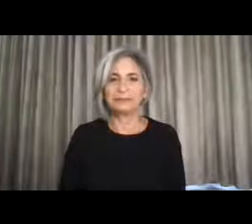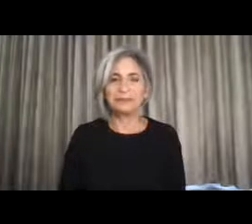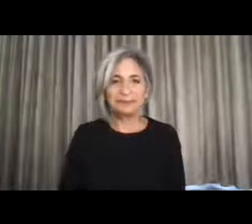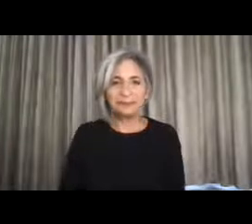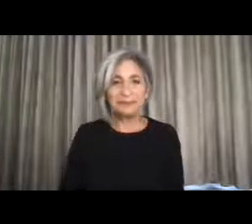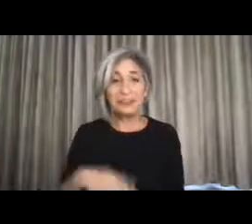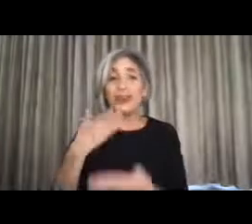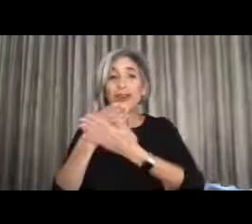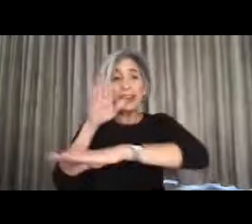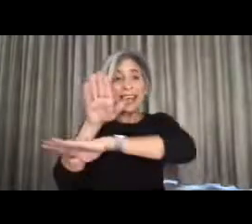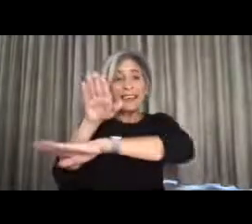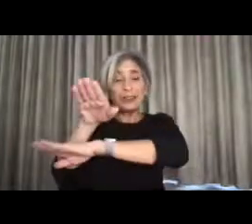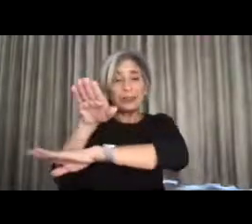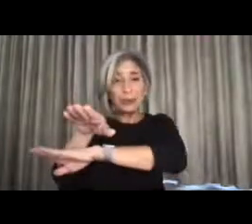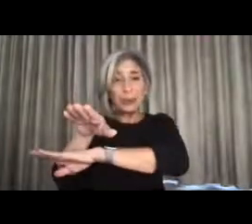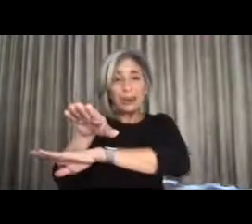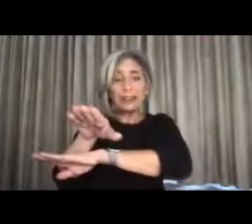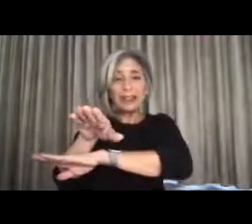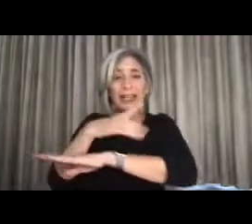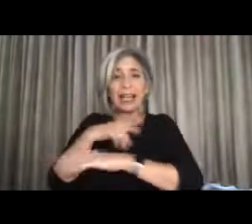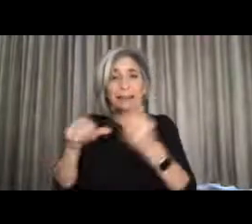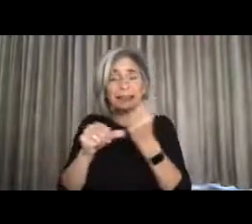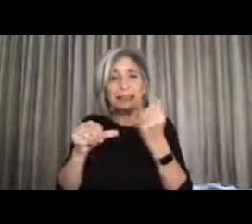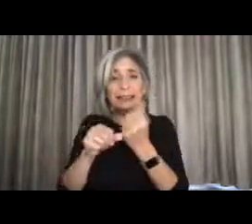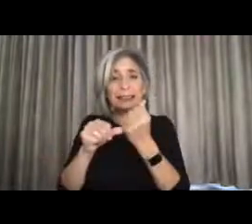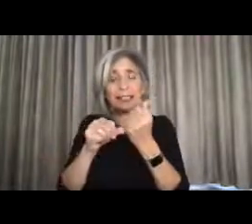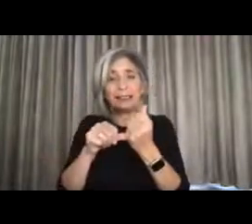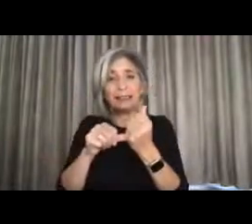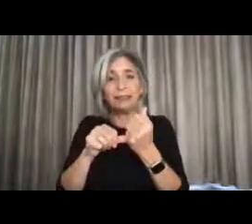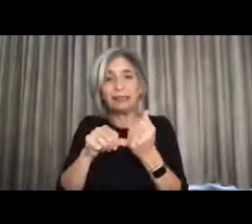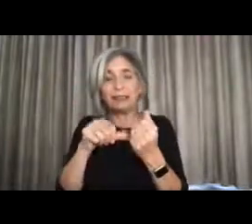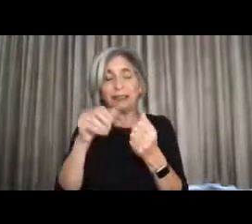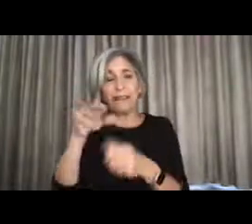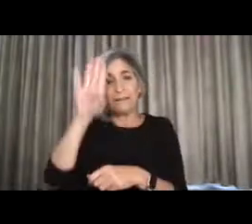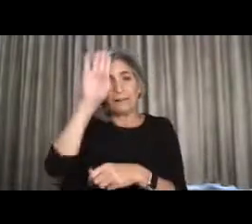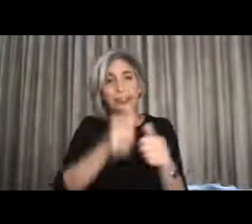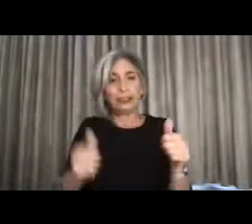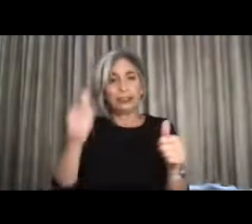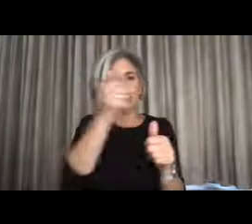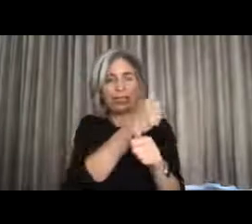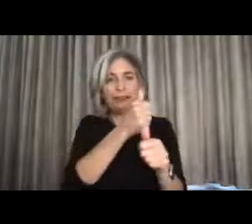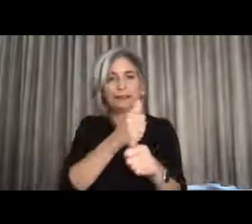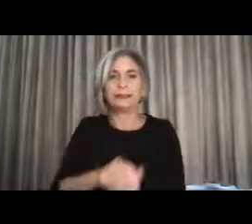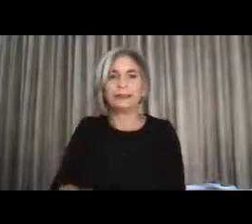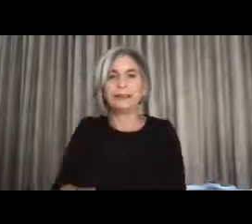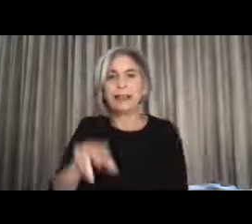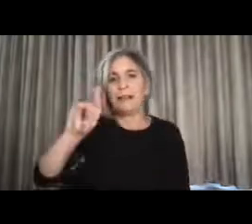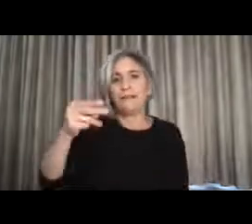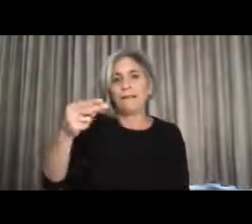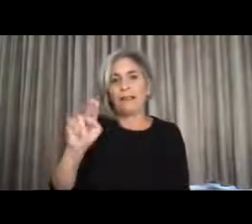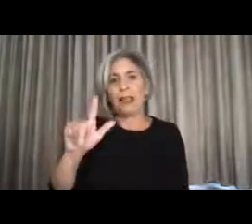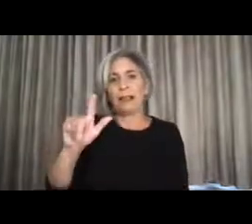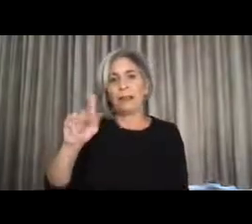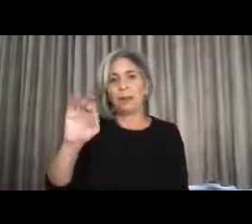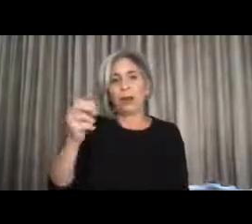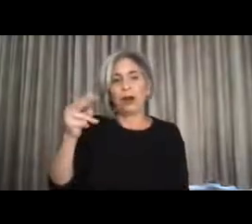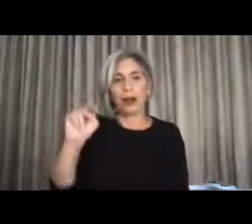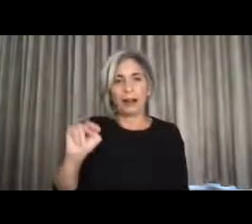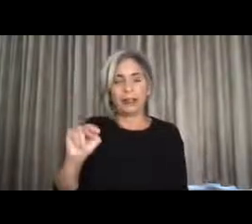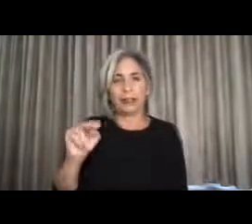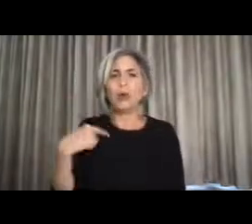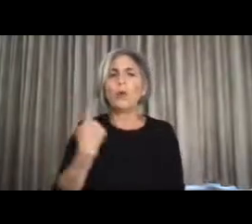Good afternoon. I'm Assistant Chief Phil Mohorn, and I'm going to just talk about the disaster planning. First, I'd